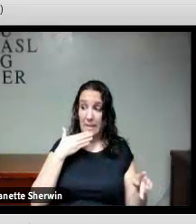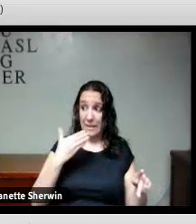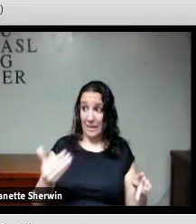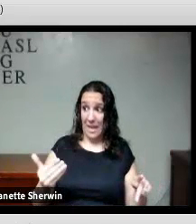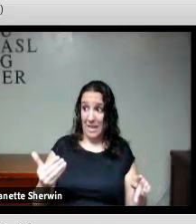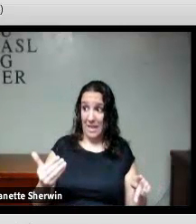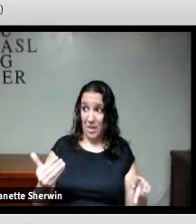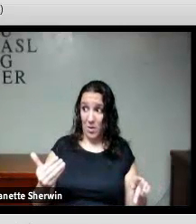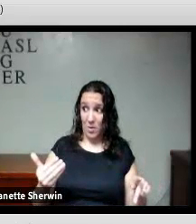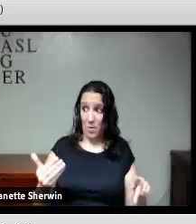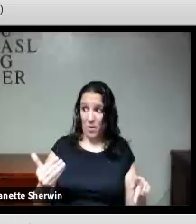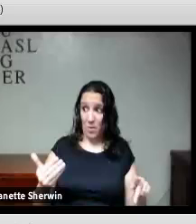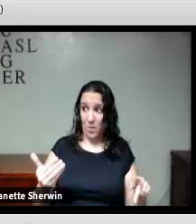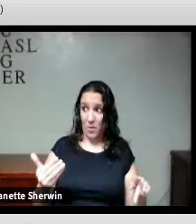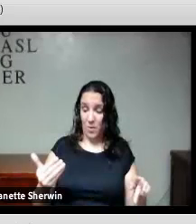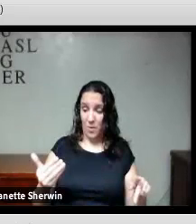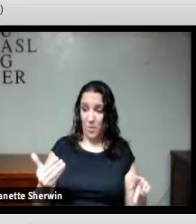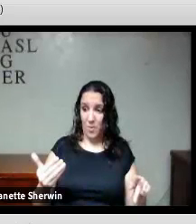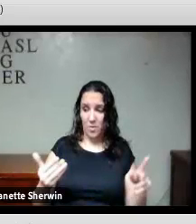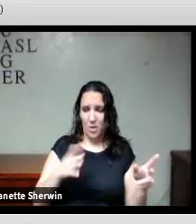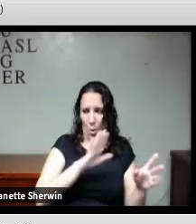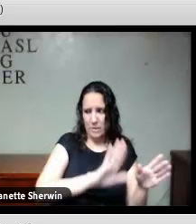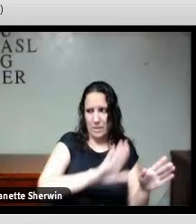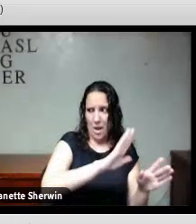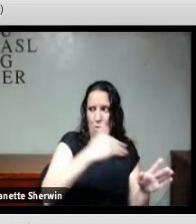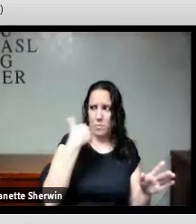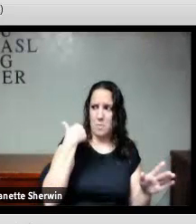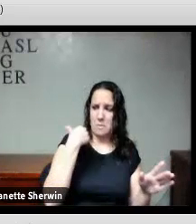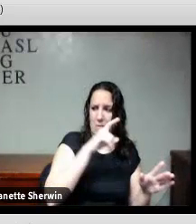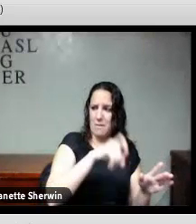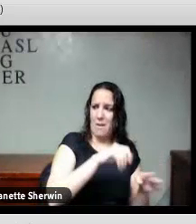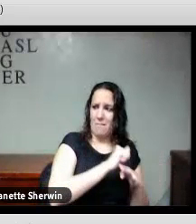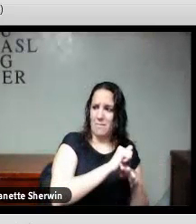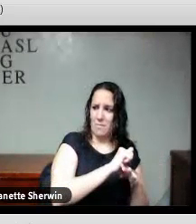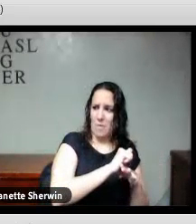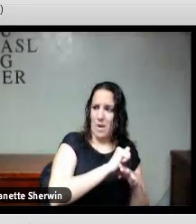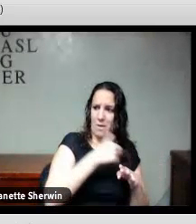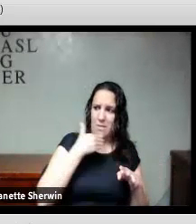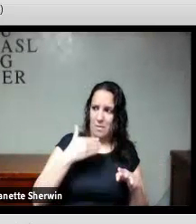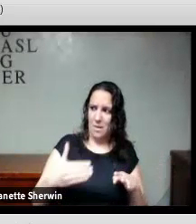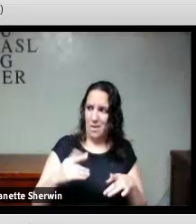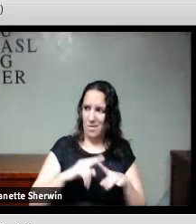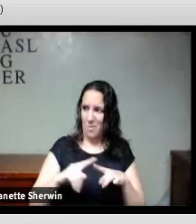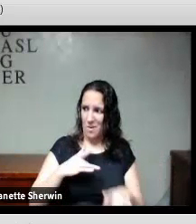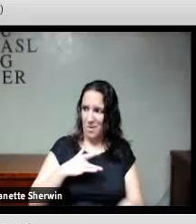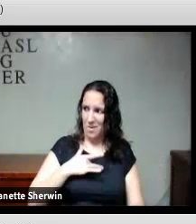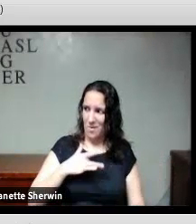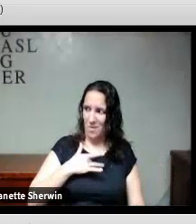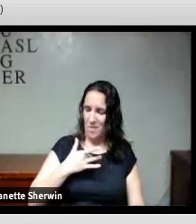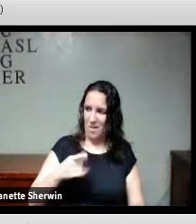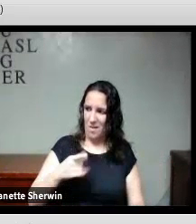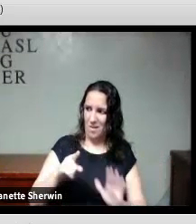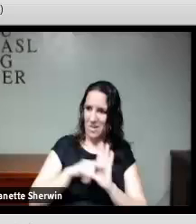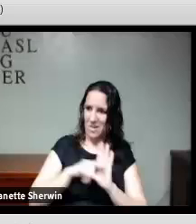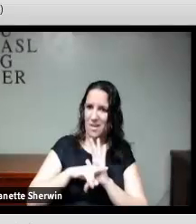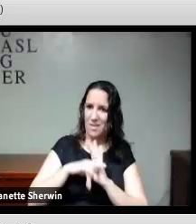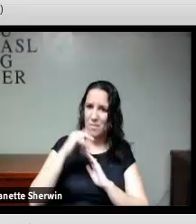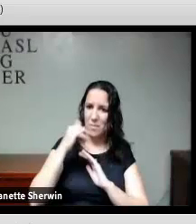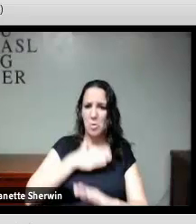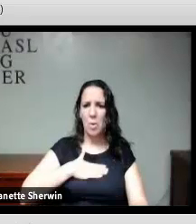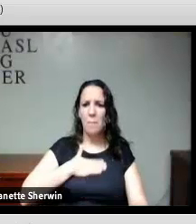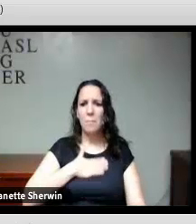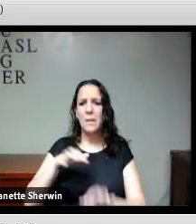been told they had to as part of their job training, but it was so meaningless, it left you with a negative feeling. Would you raise your hand or type into the chat box